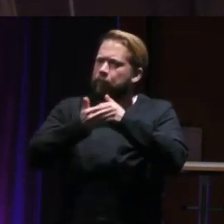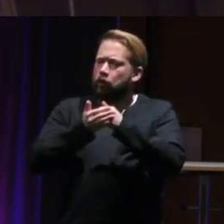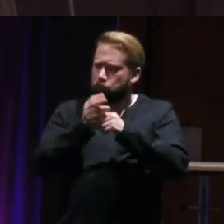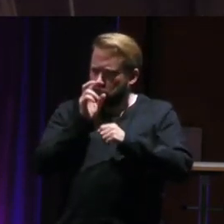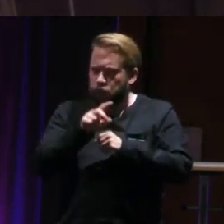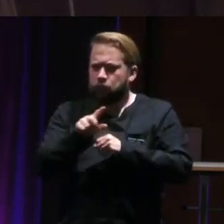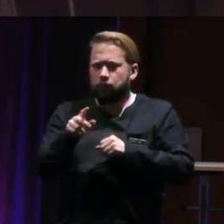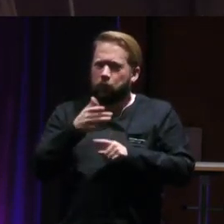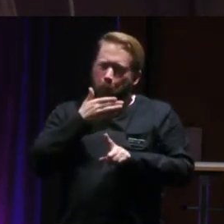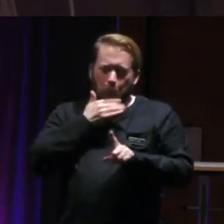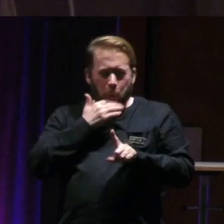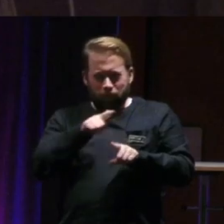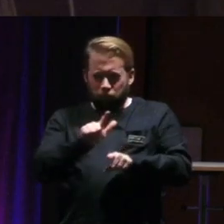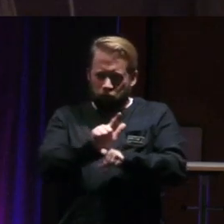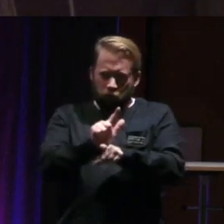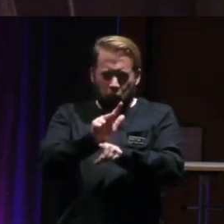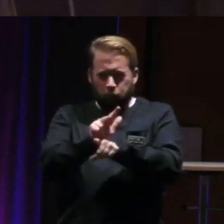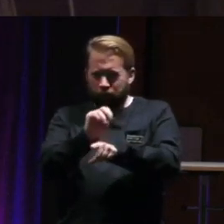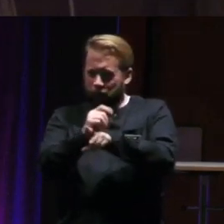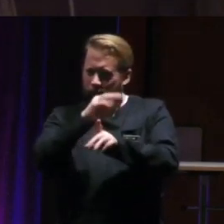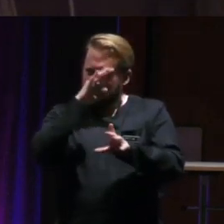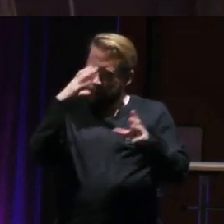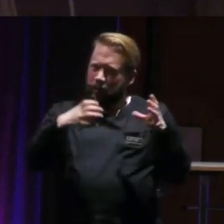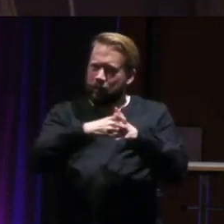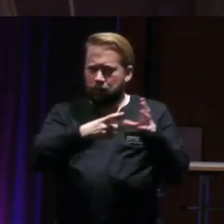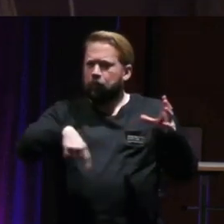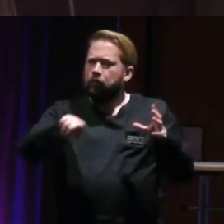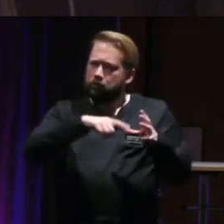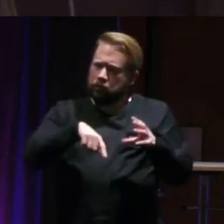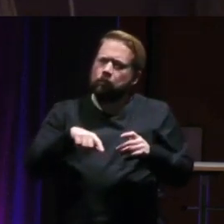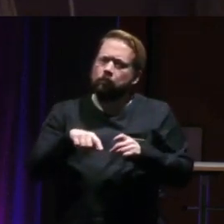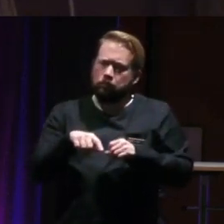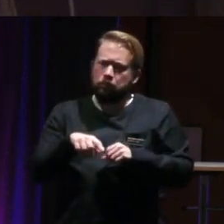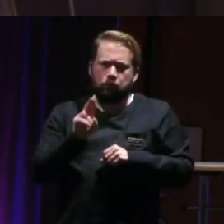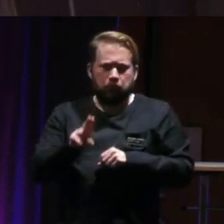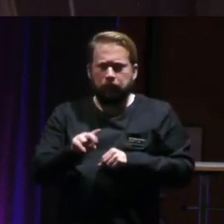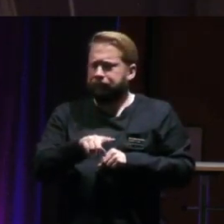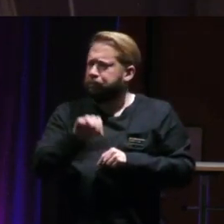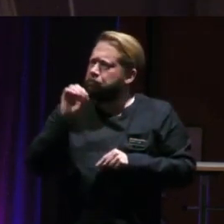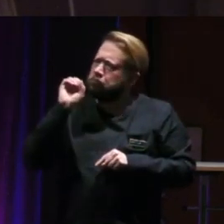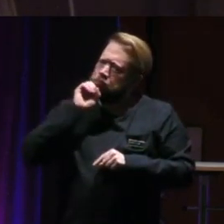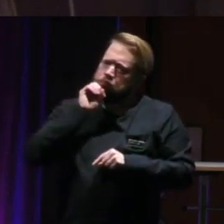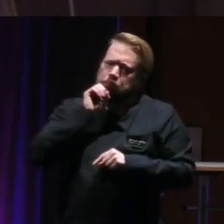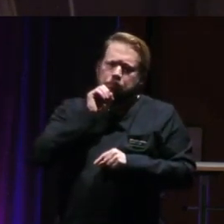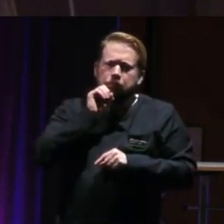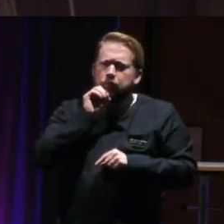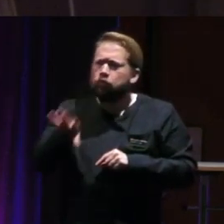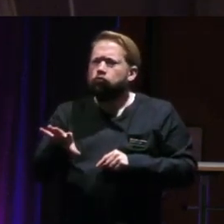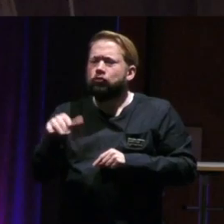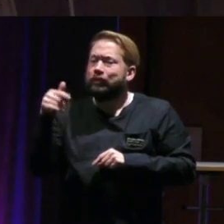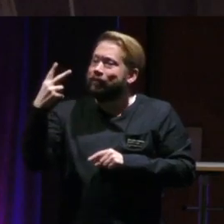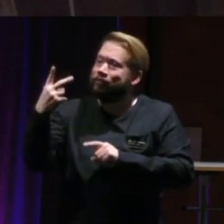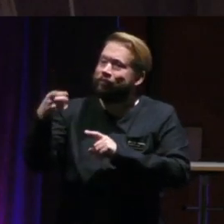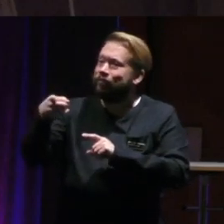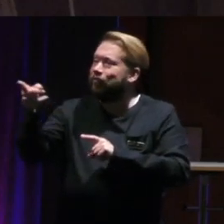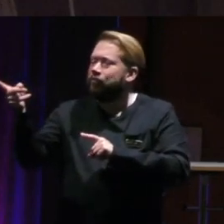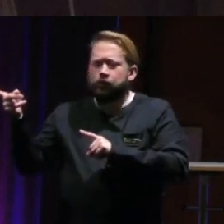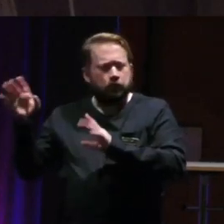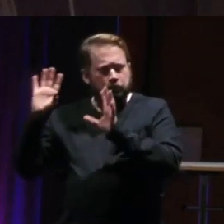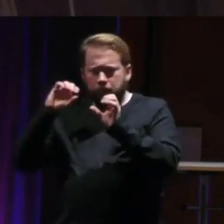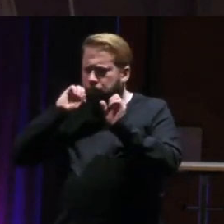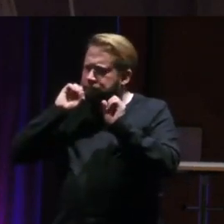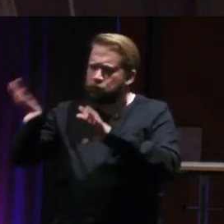years old girls and boys who doesn't give a fuck what they are showing on TV. They do not